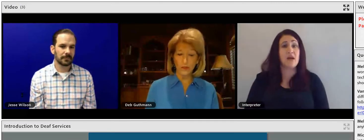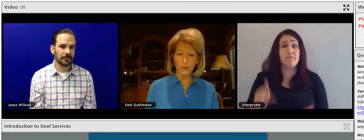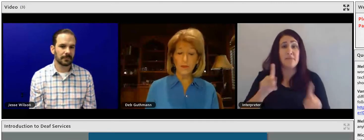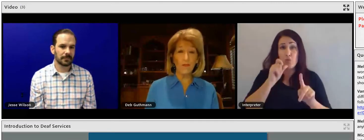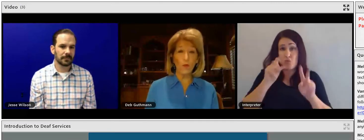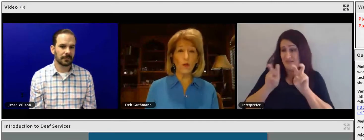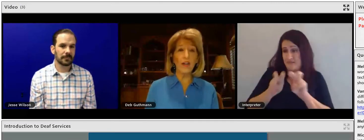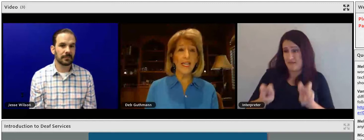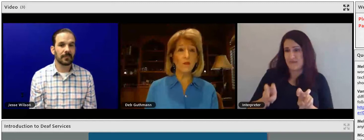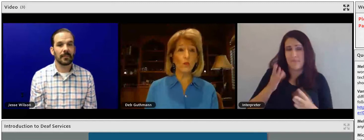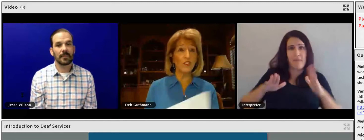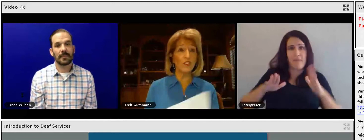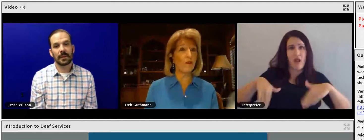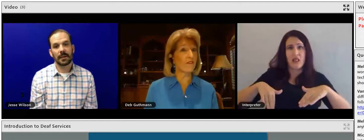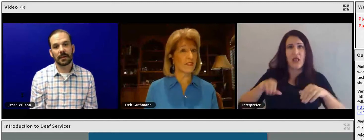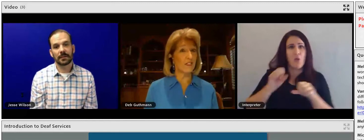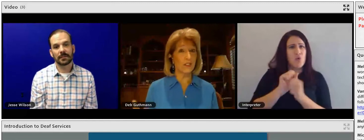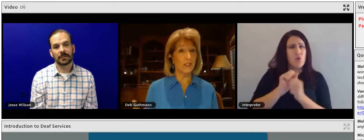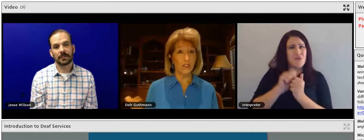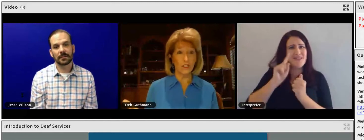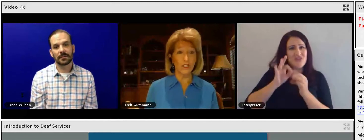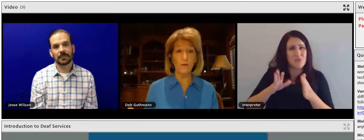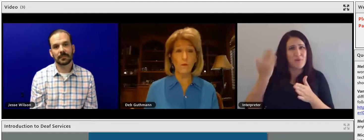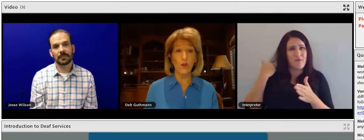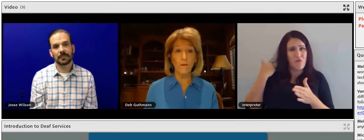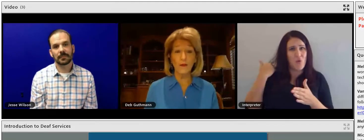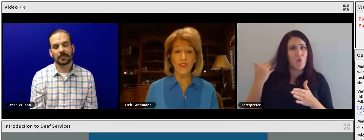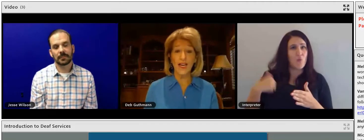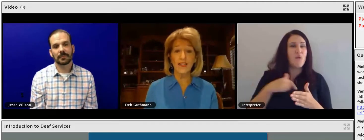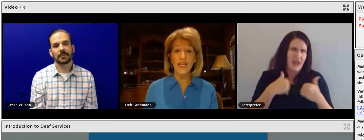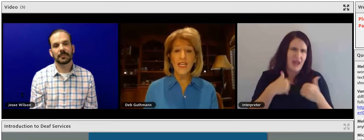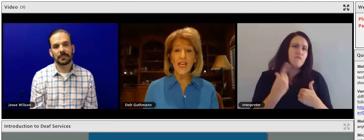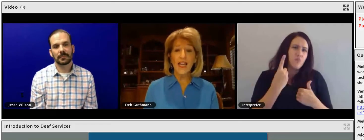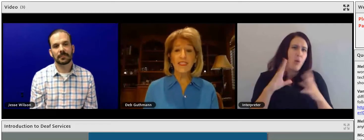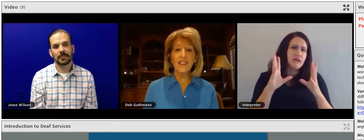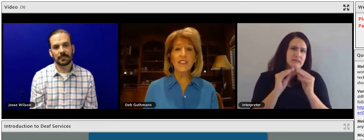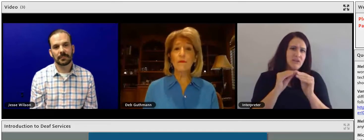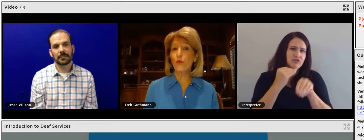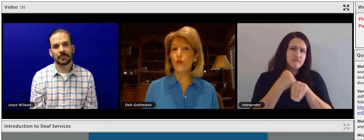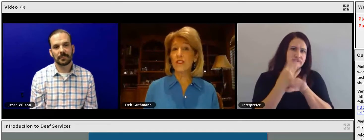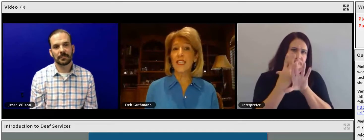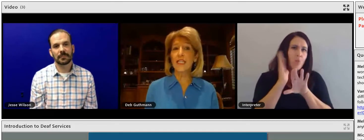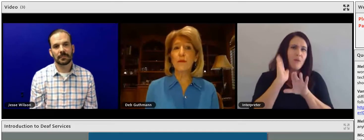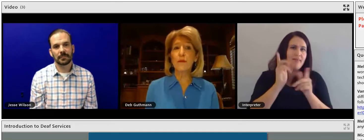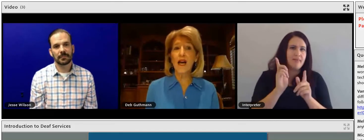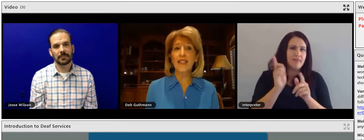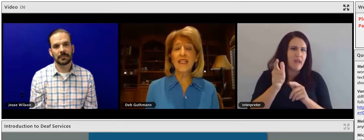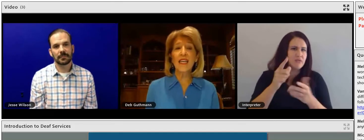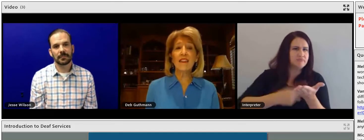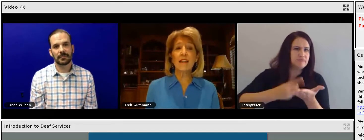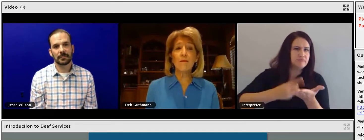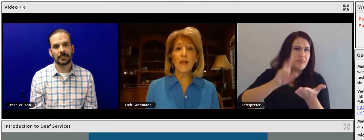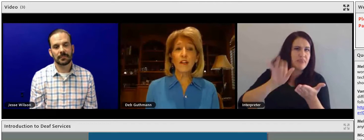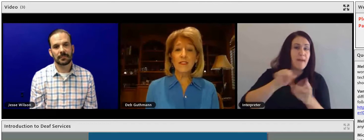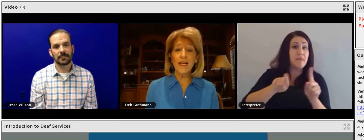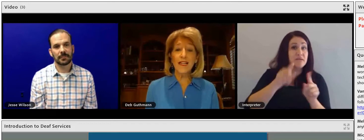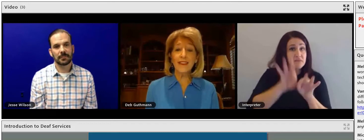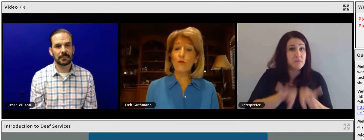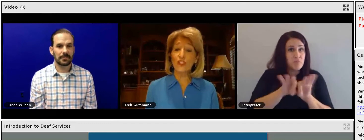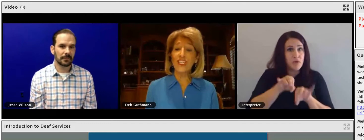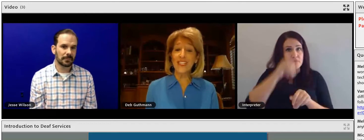have worked with interpreters before, and we do have a session that's going to talk more about that. I think it's important to keep in